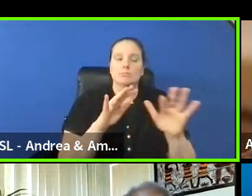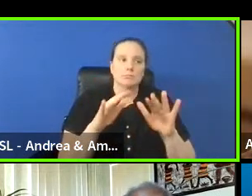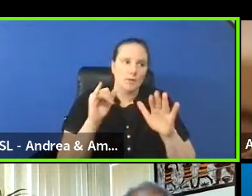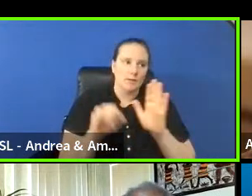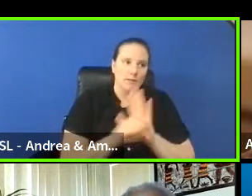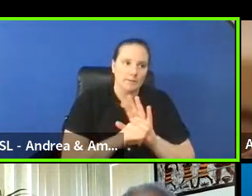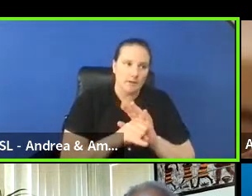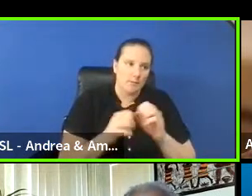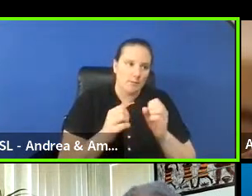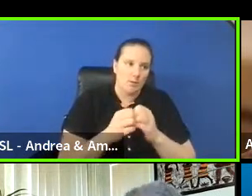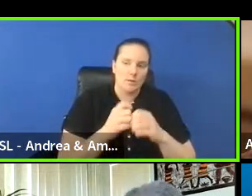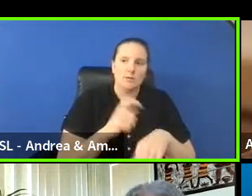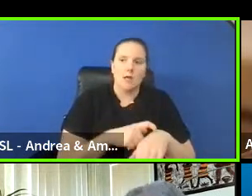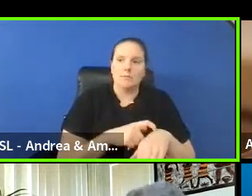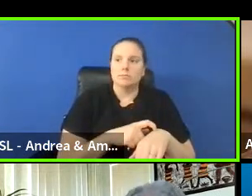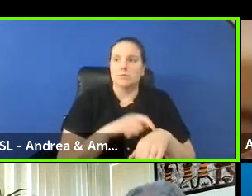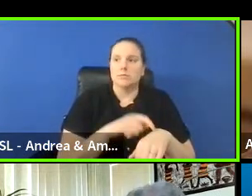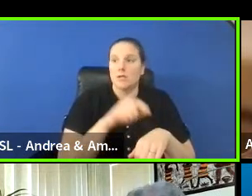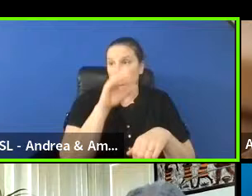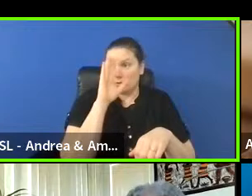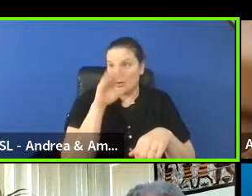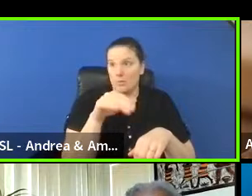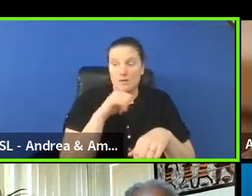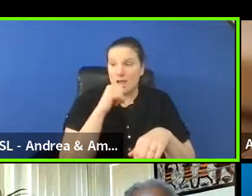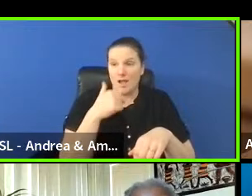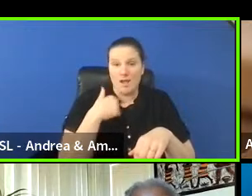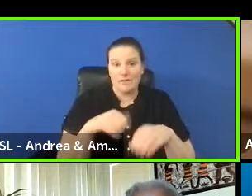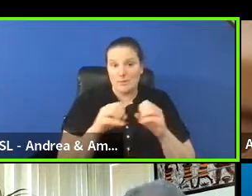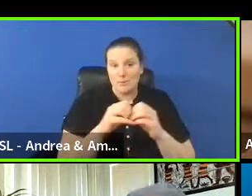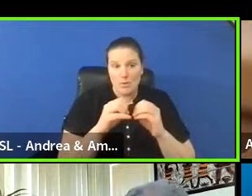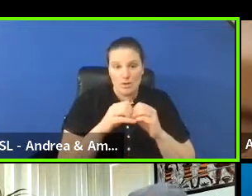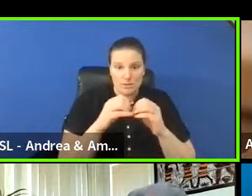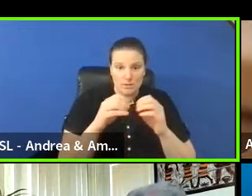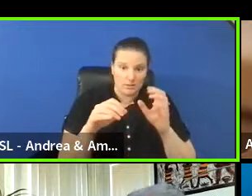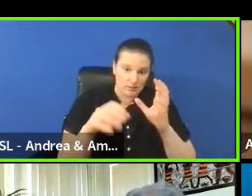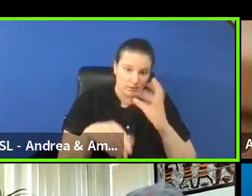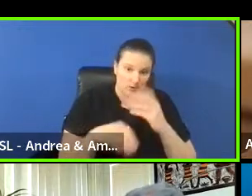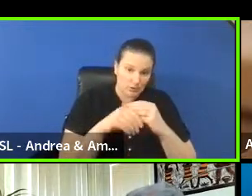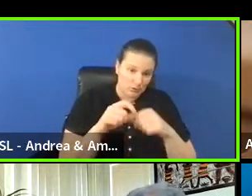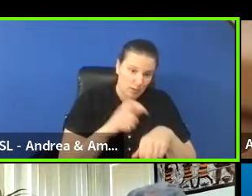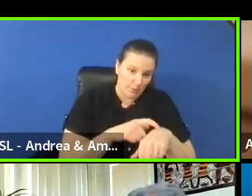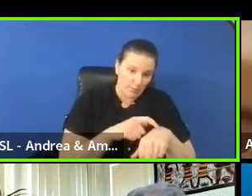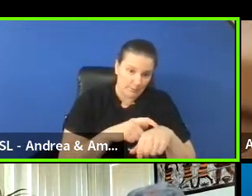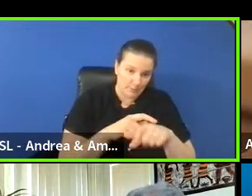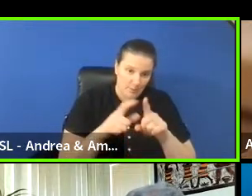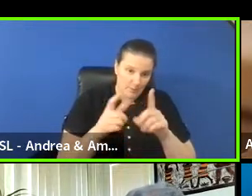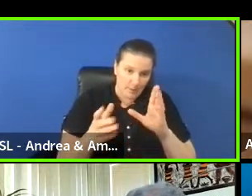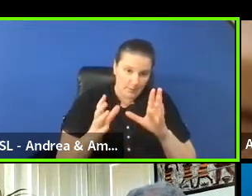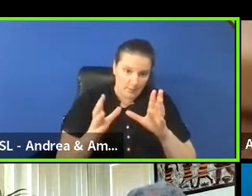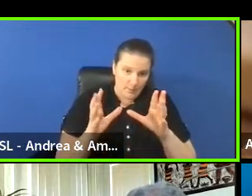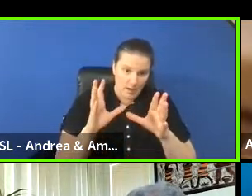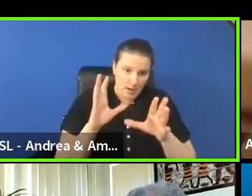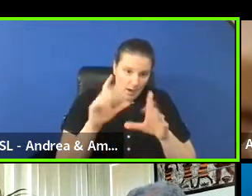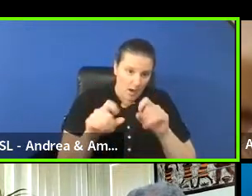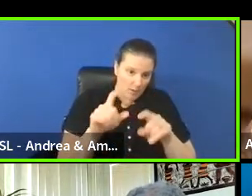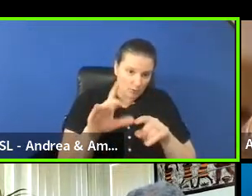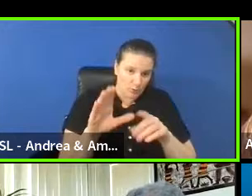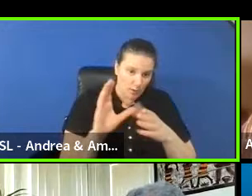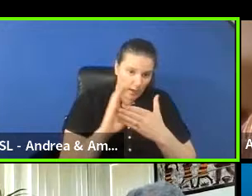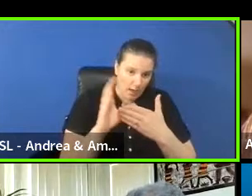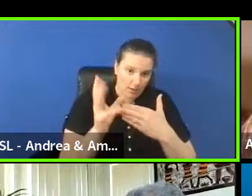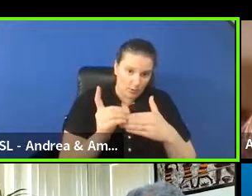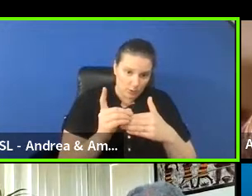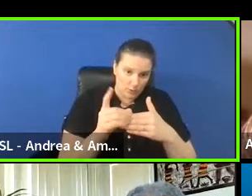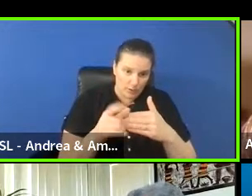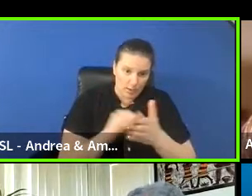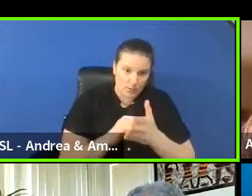additional times. I know no one has any additional time, but we may need to impose upon your calendars to ask that you